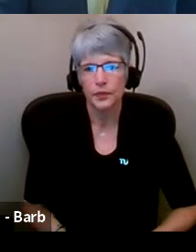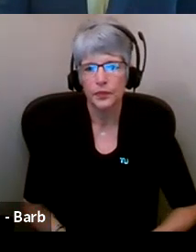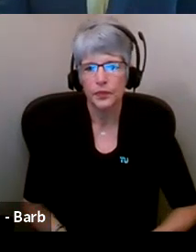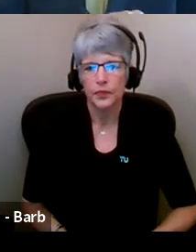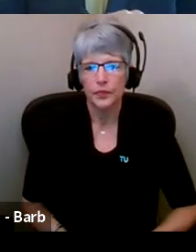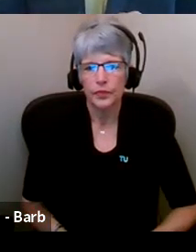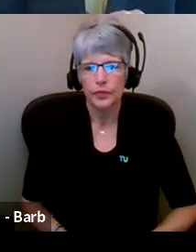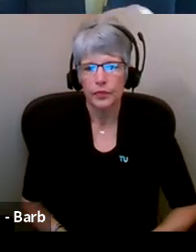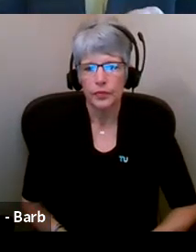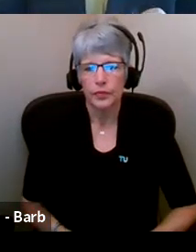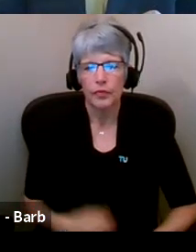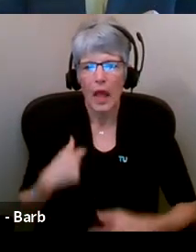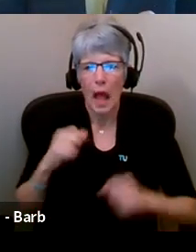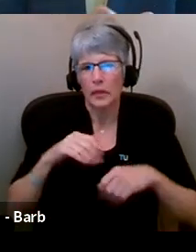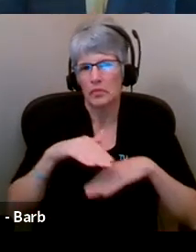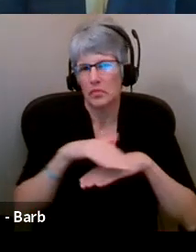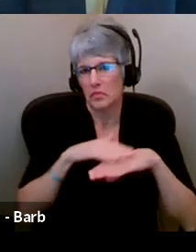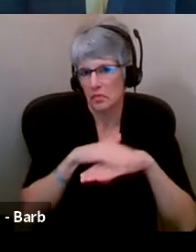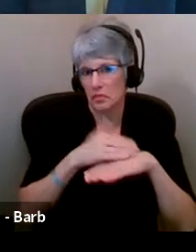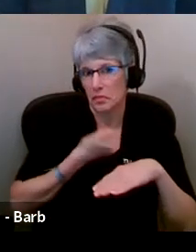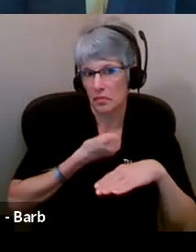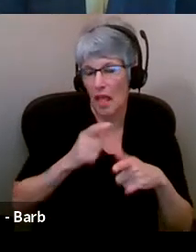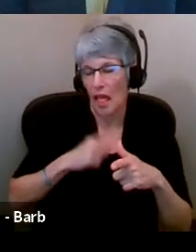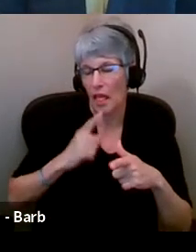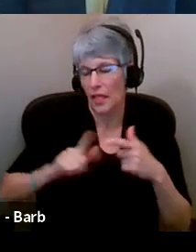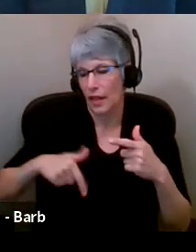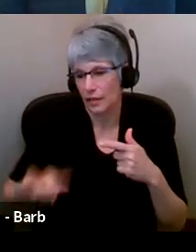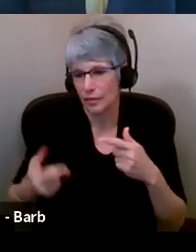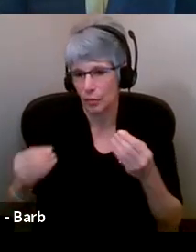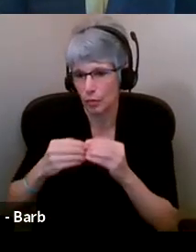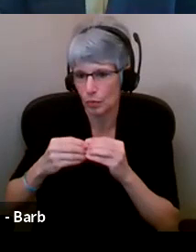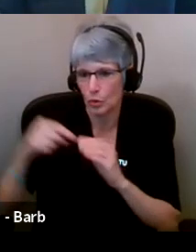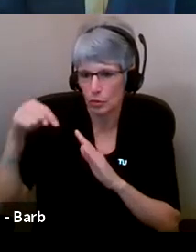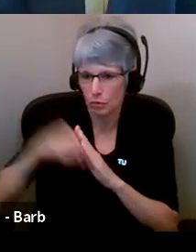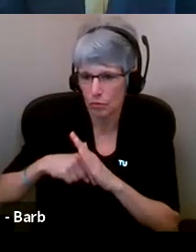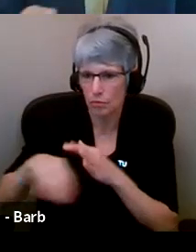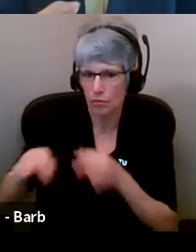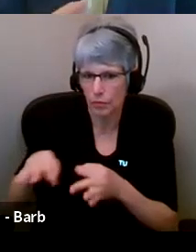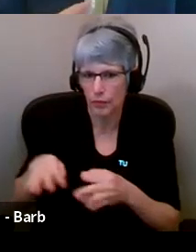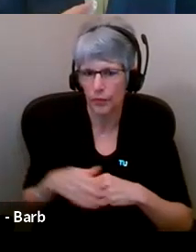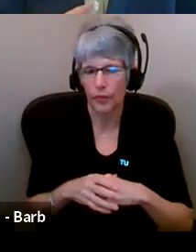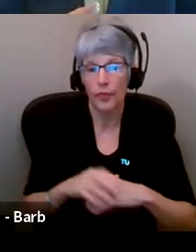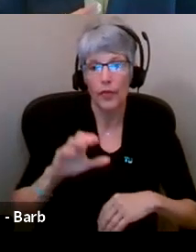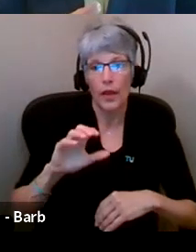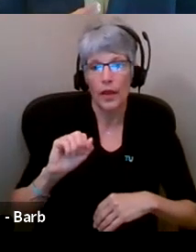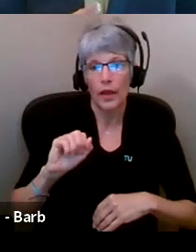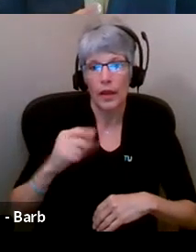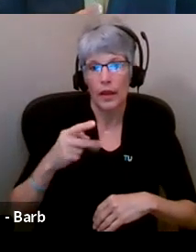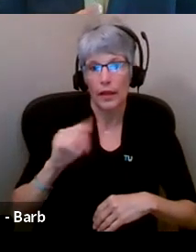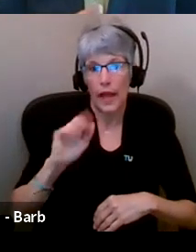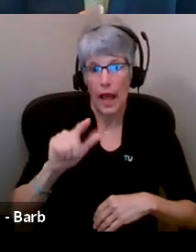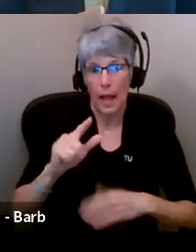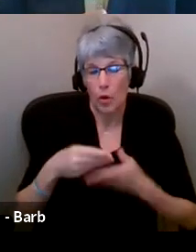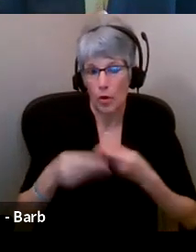I can just give some overview, and then Ben, I'm going to ask you to fill in more detail there. The capital budget, as we talked about, has